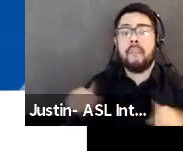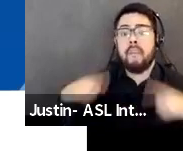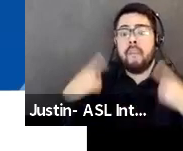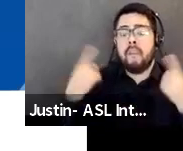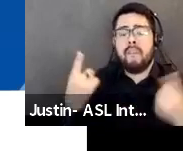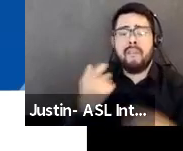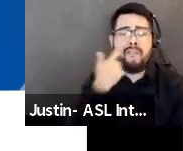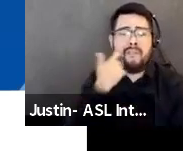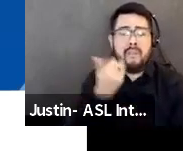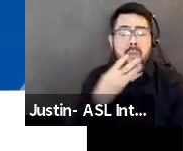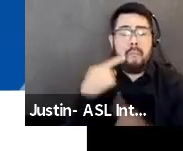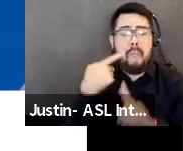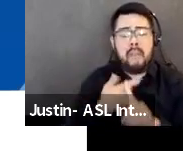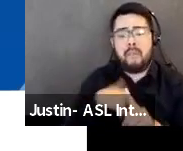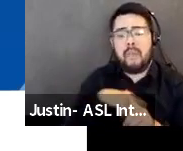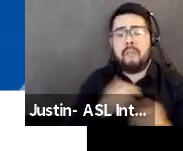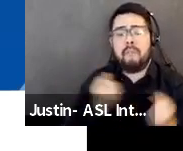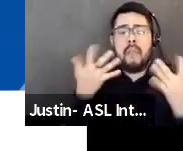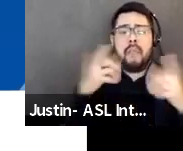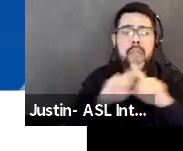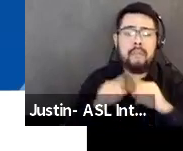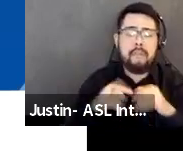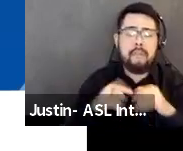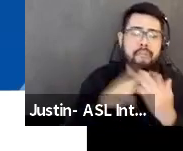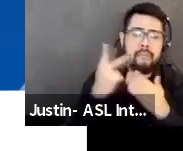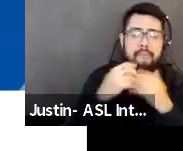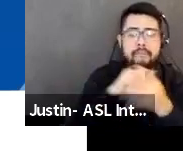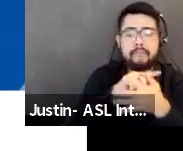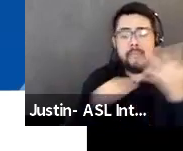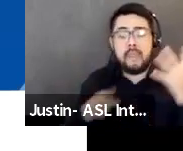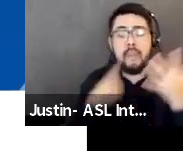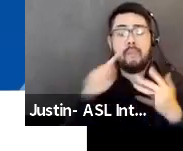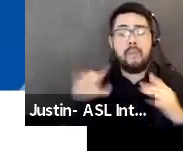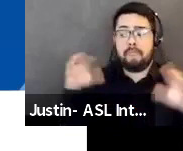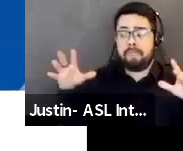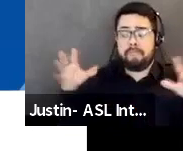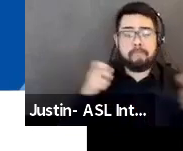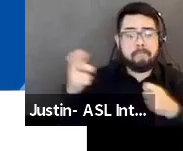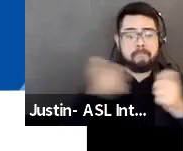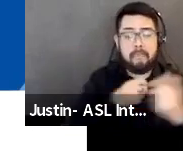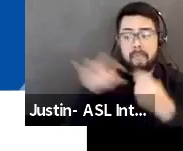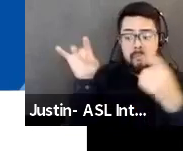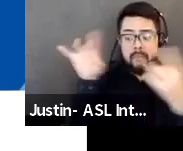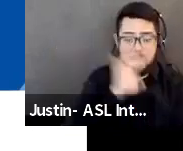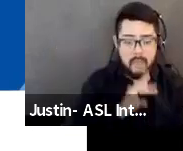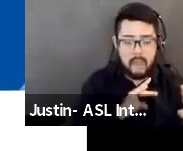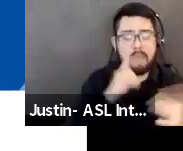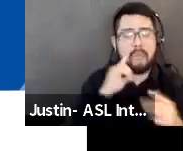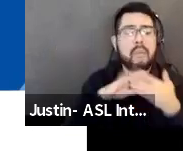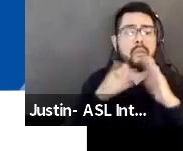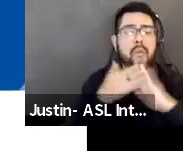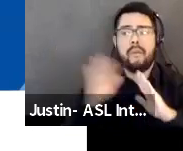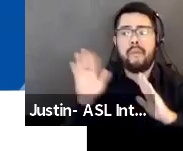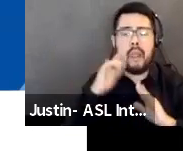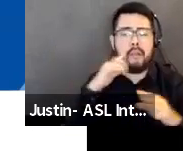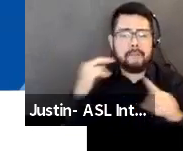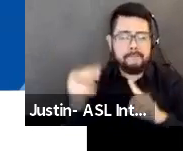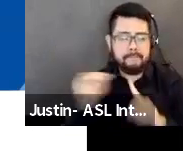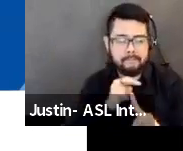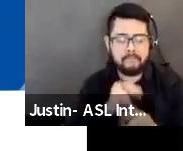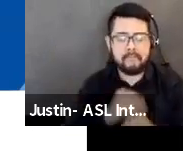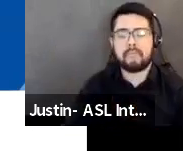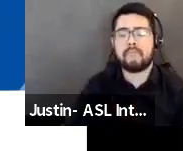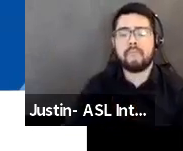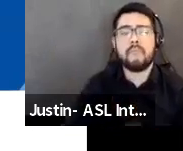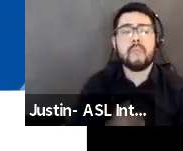past couple months we used multiple layers of engagement to collect input and feedback on where school communities stood on the program we